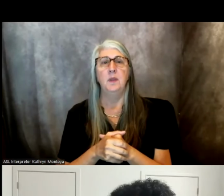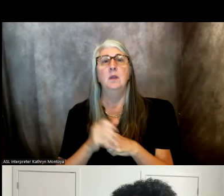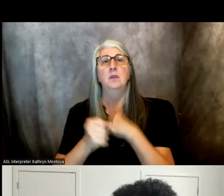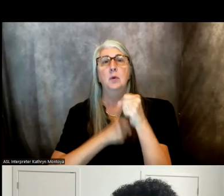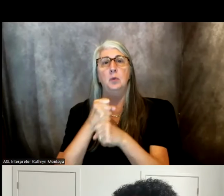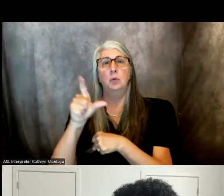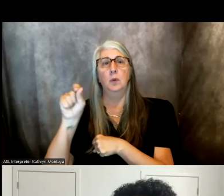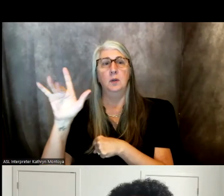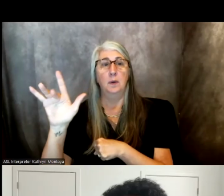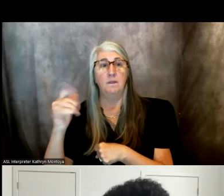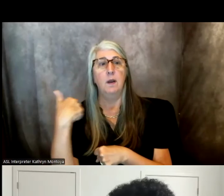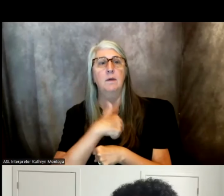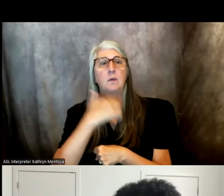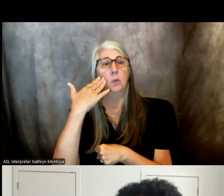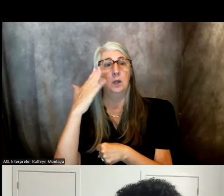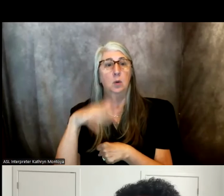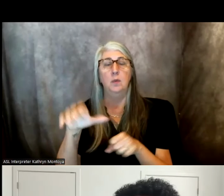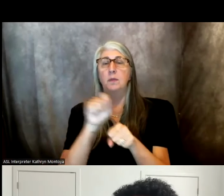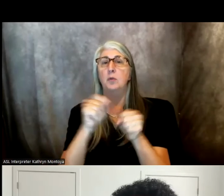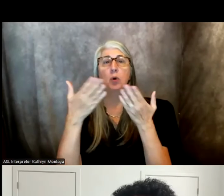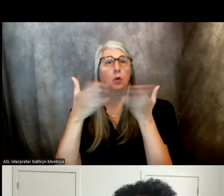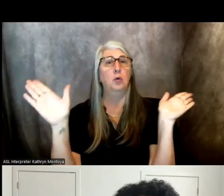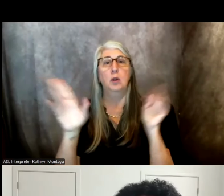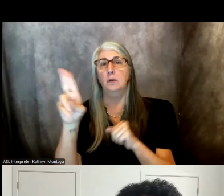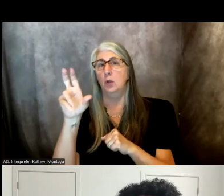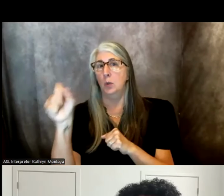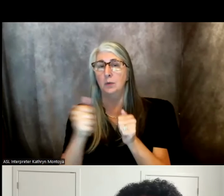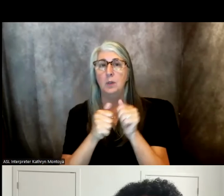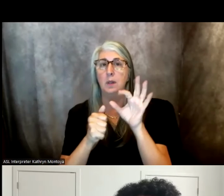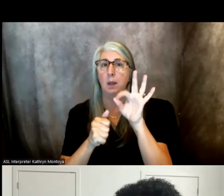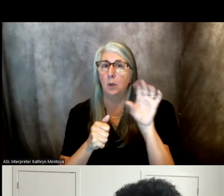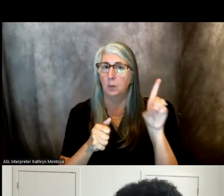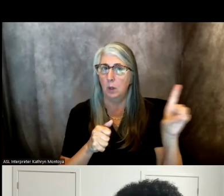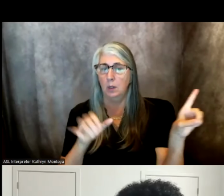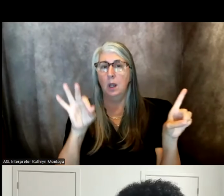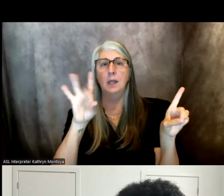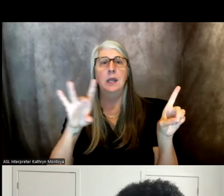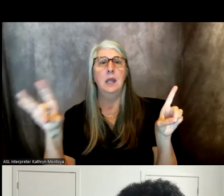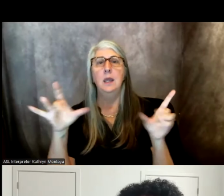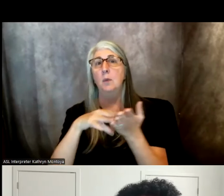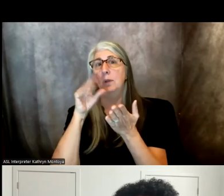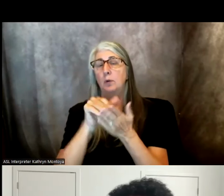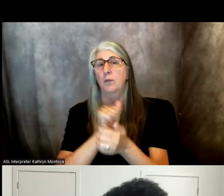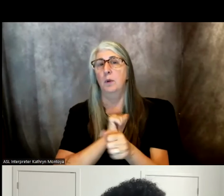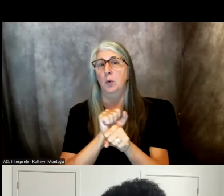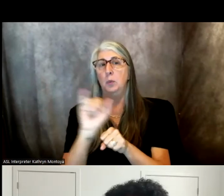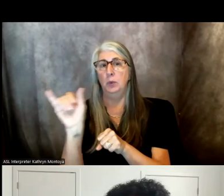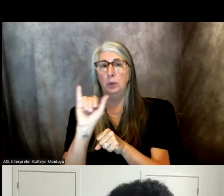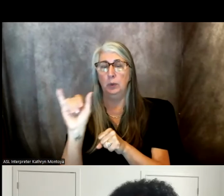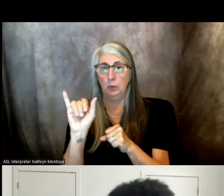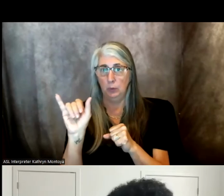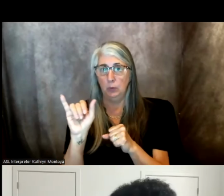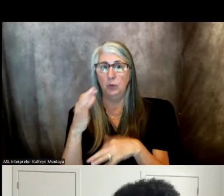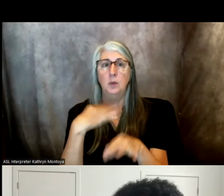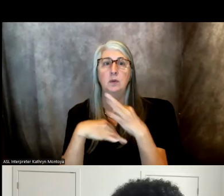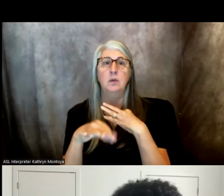2025, we know that there's been work across the nation happening with 911 and 988, and we've learned from our own work as well. And so instead of basing our work